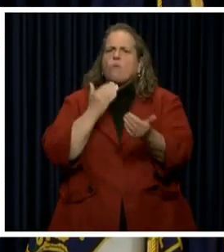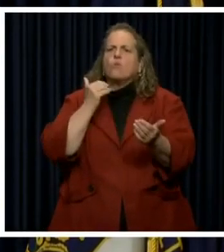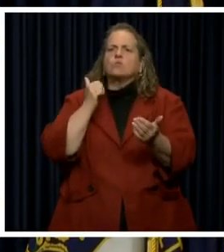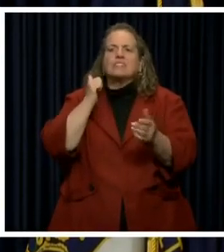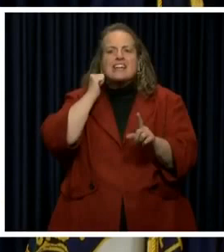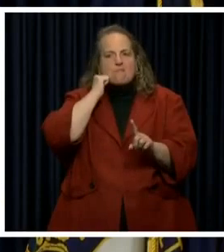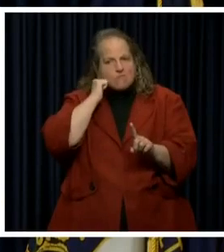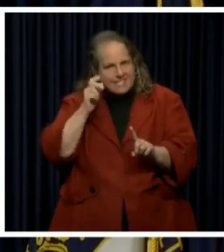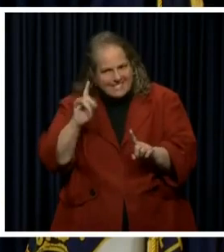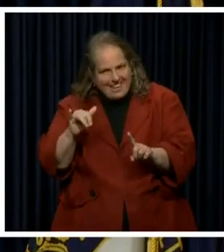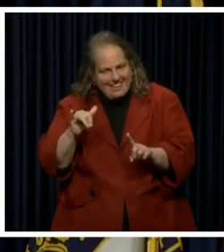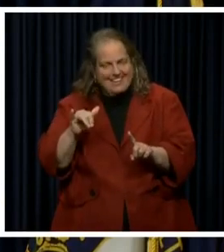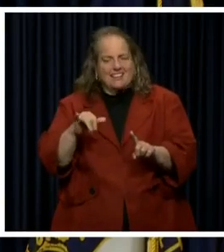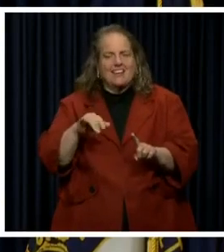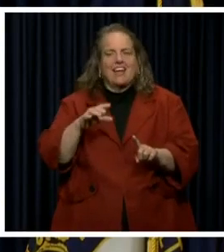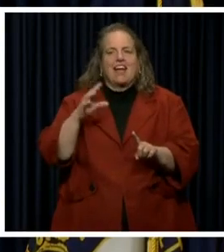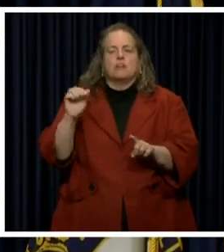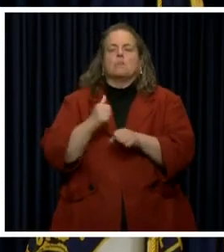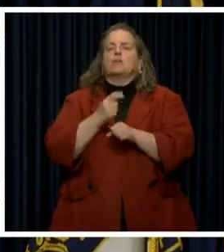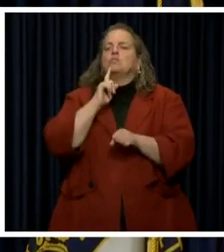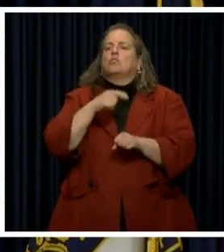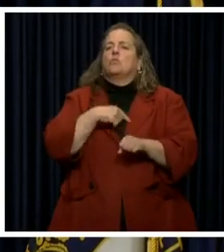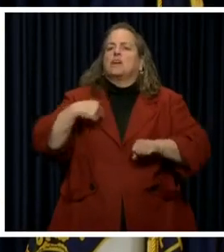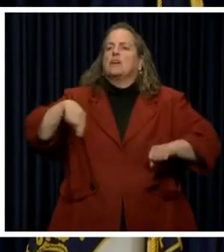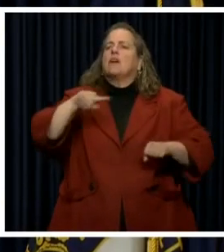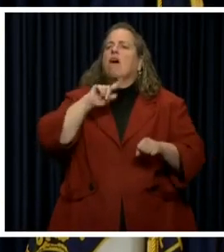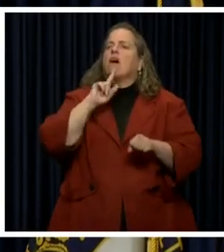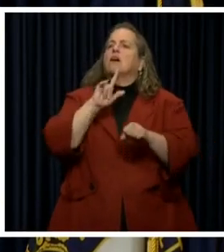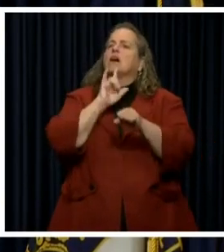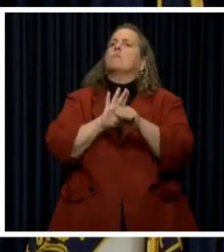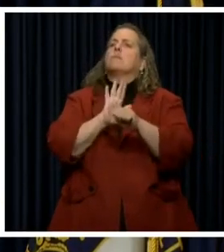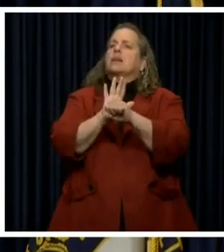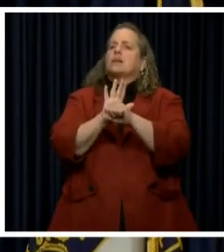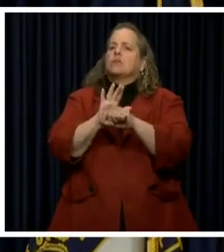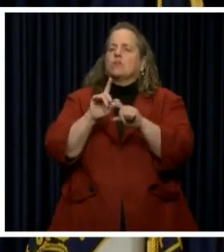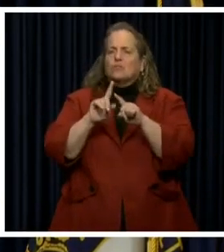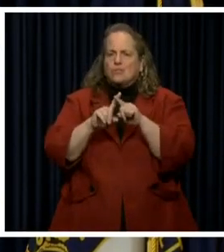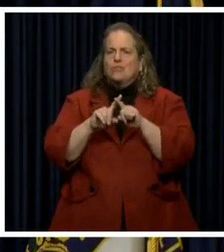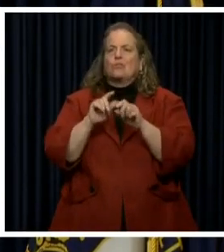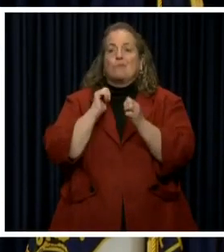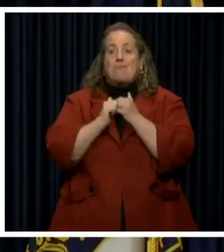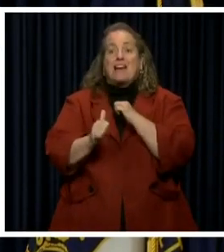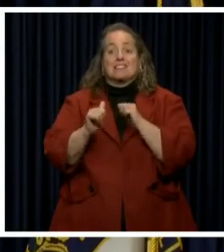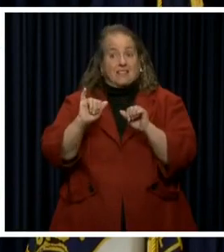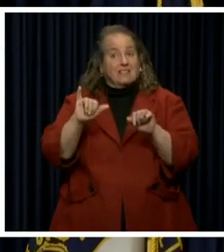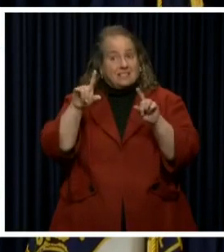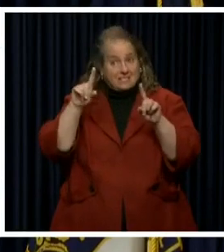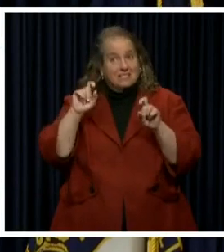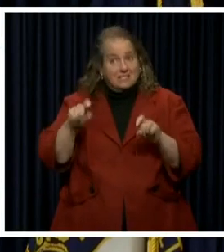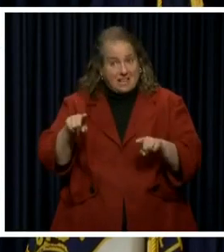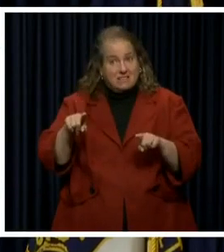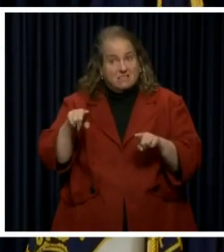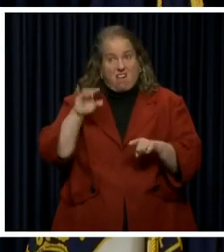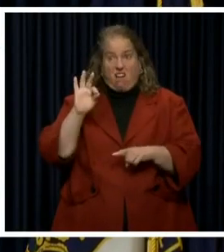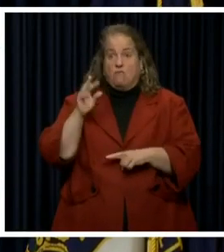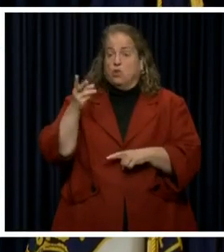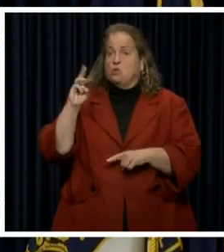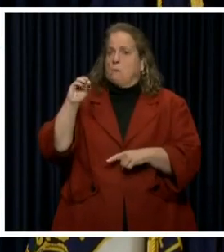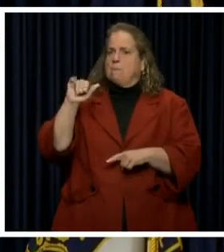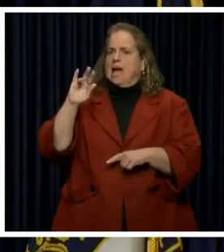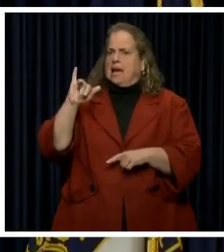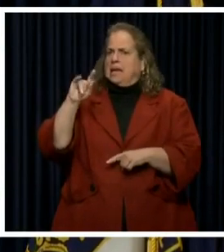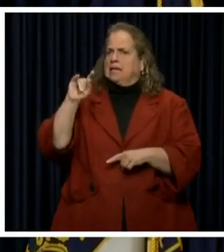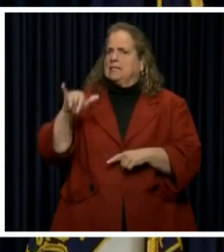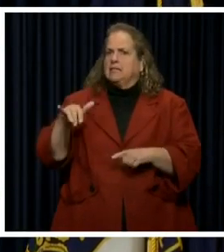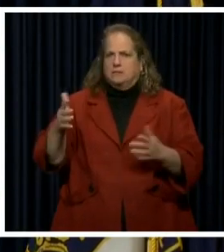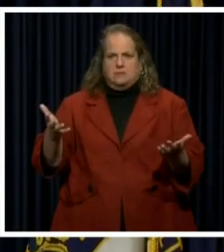day and make sure that we are committed to passing this test of humanity, to dealing with this